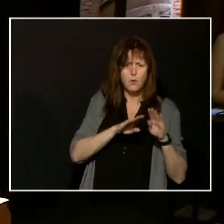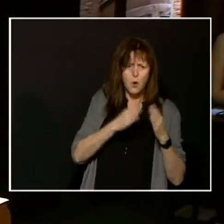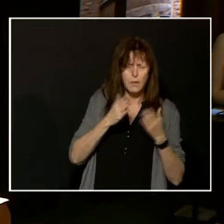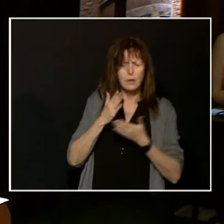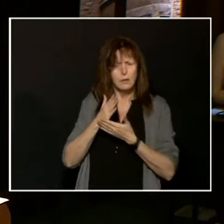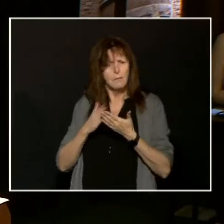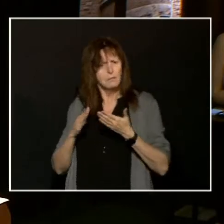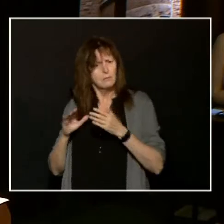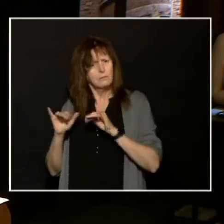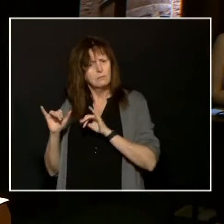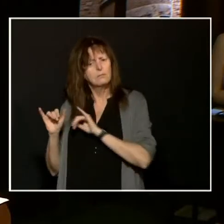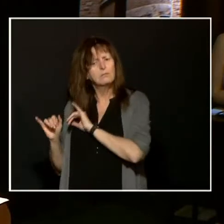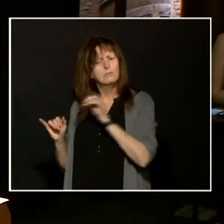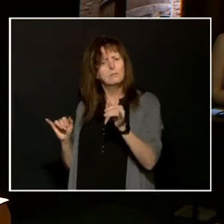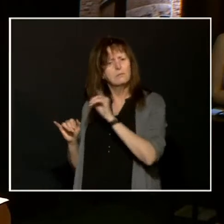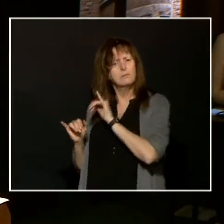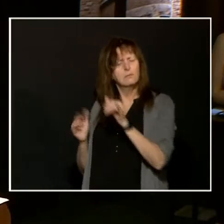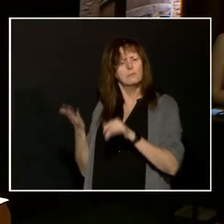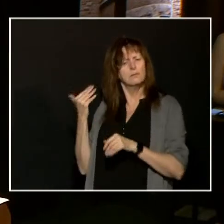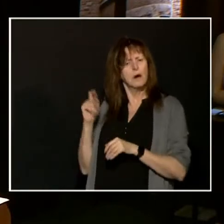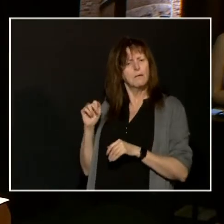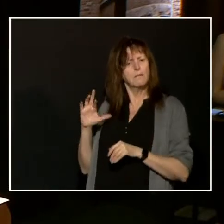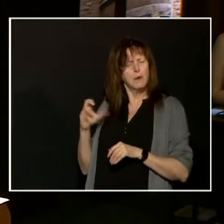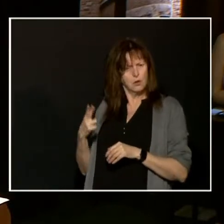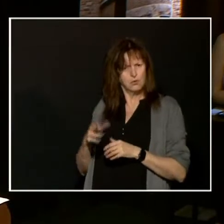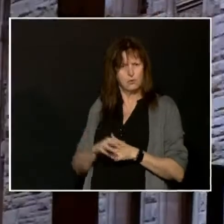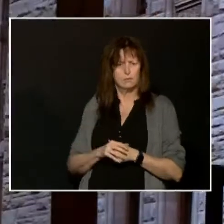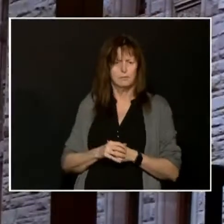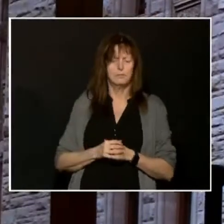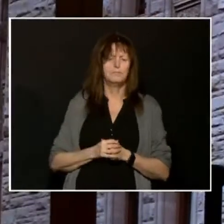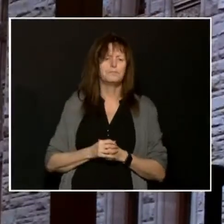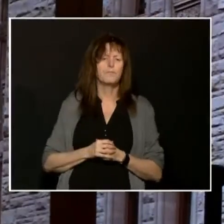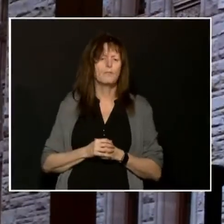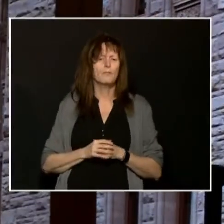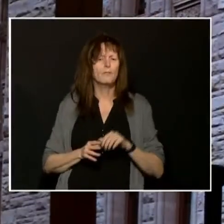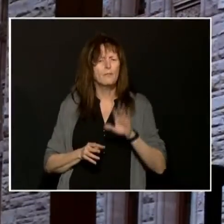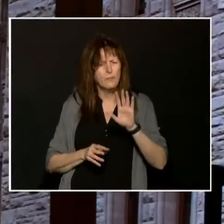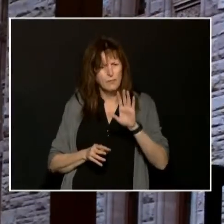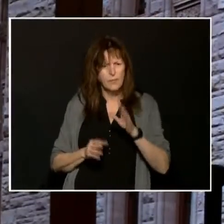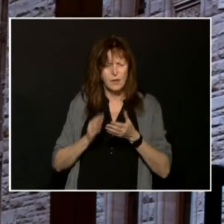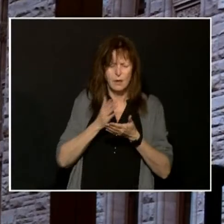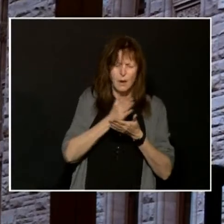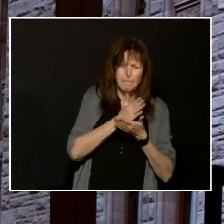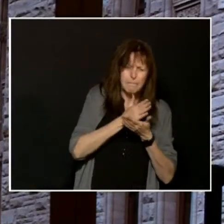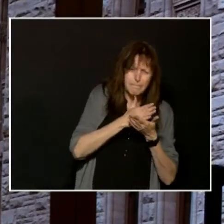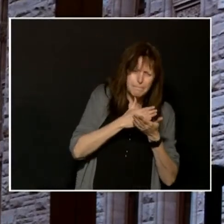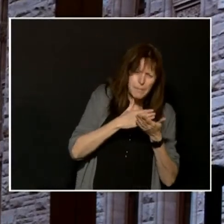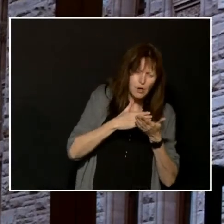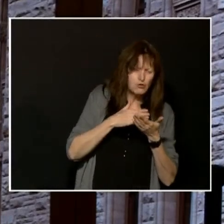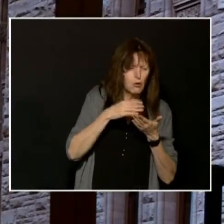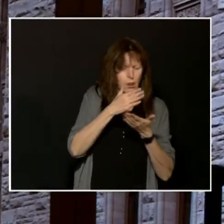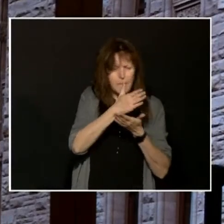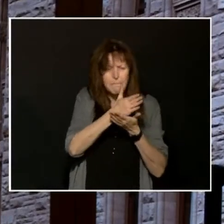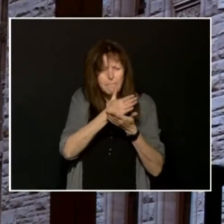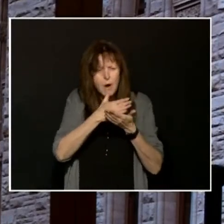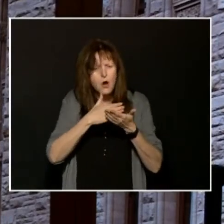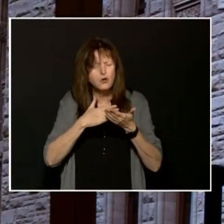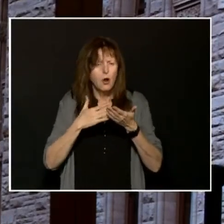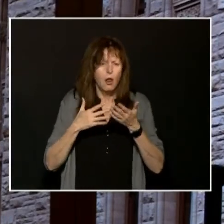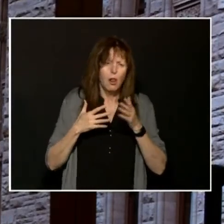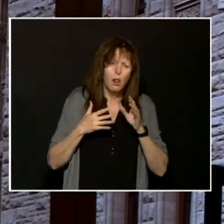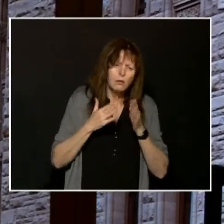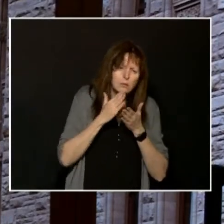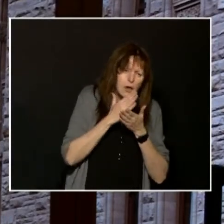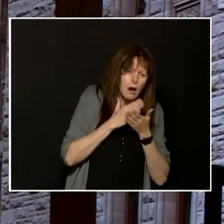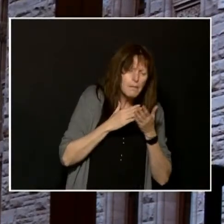Yeah, and I think when we talk about partial all the way along with our public health measures, we have had partial in mind, even with